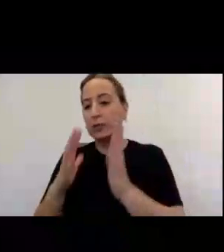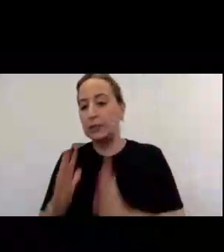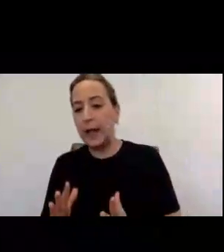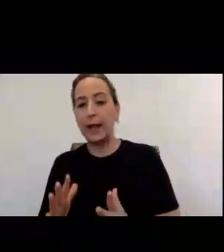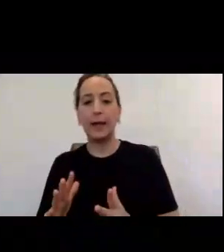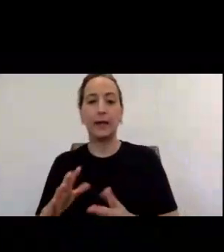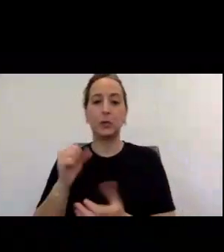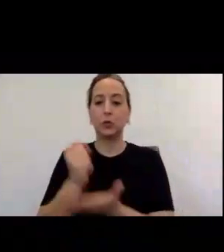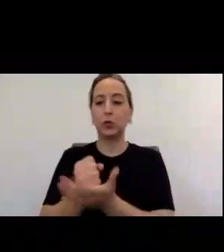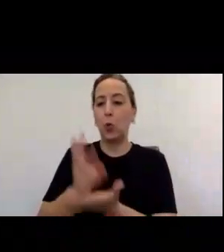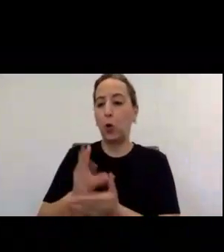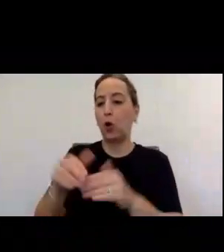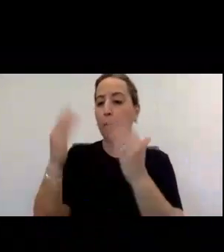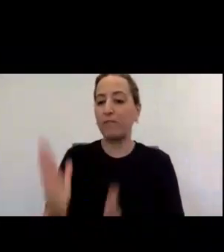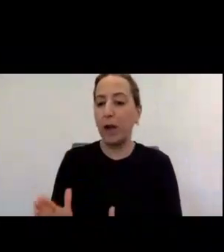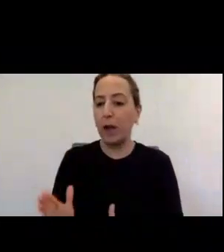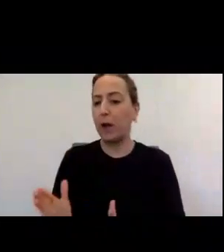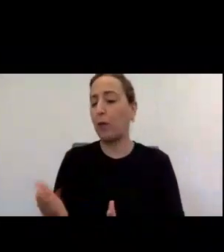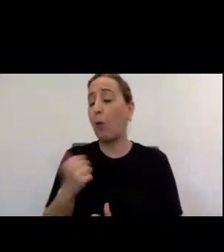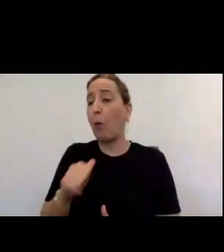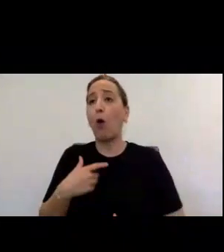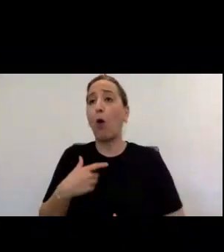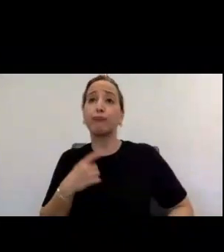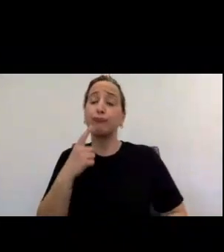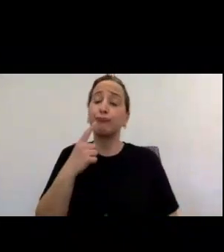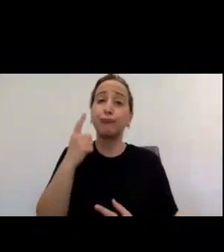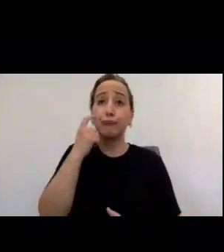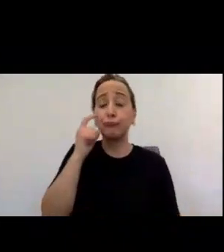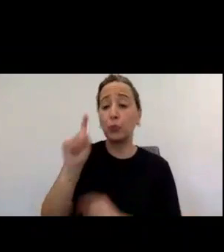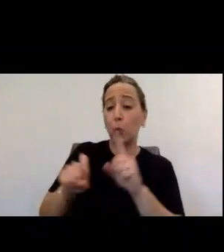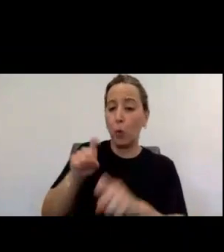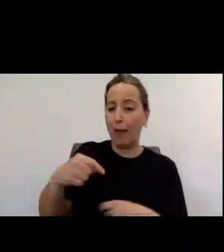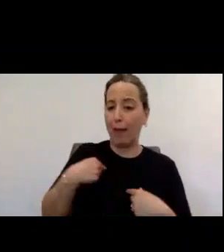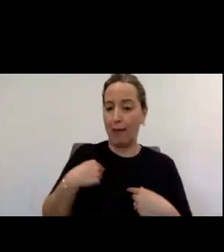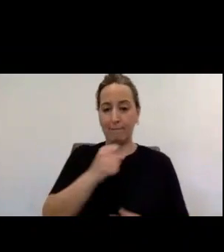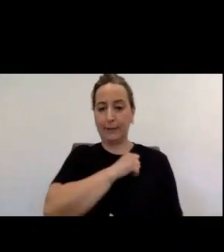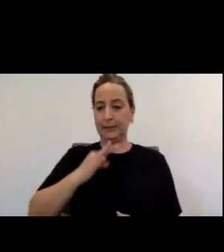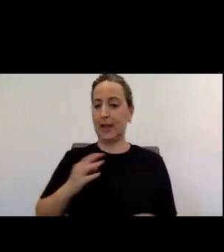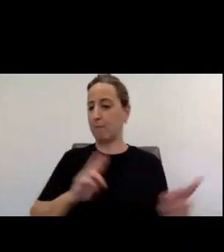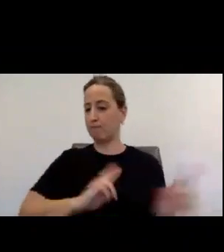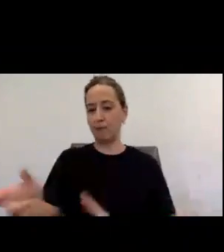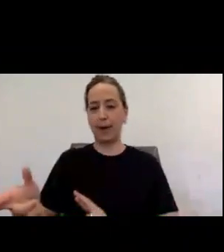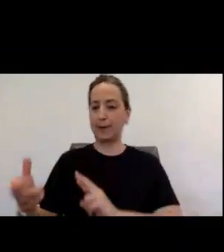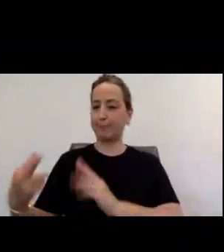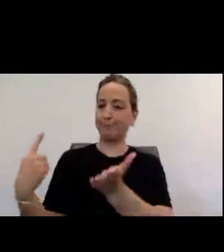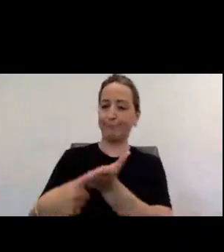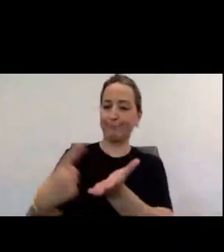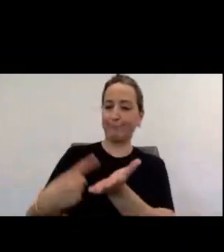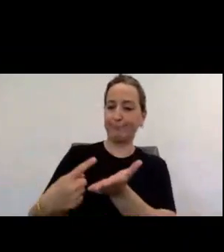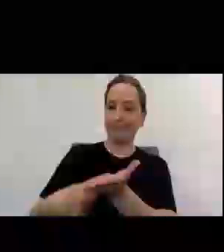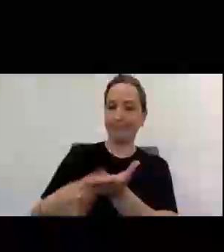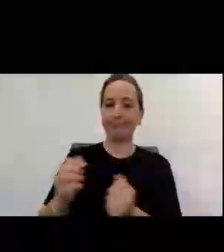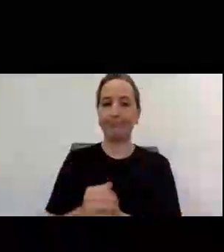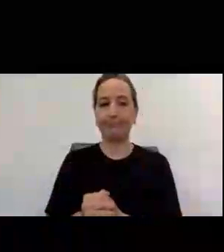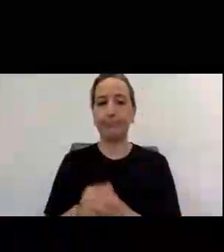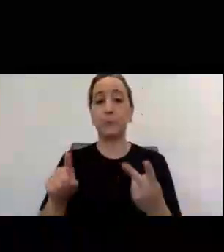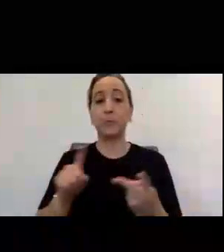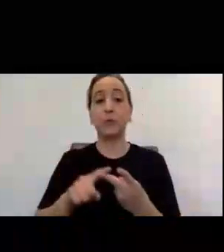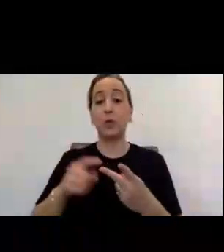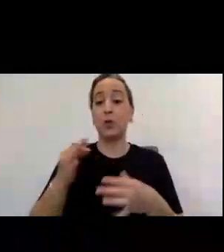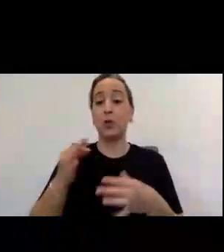or someone else with a fair housing question. We've got trained staff that are available to talk with you. We offer free housing